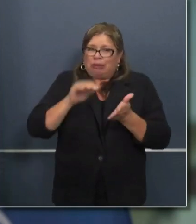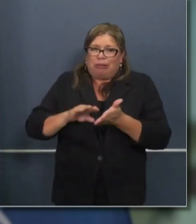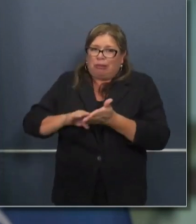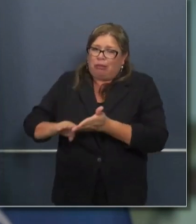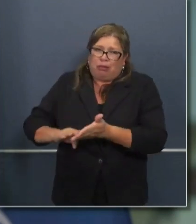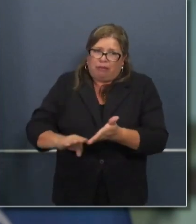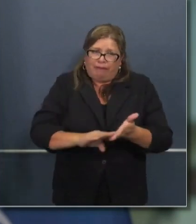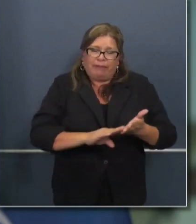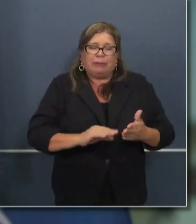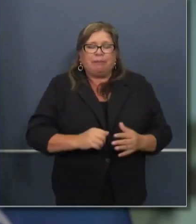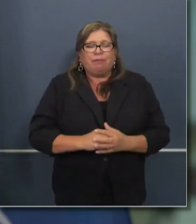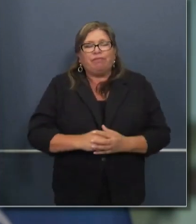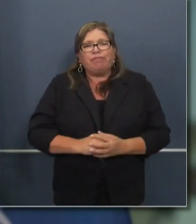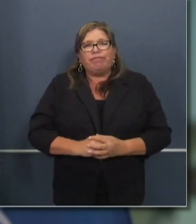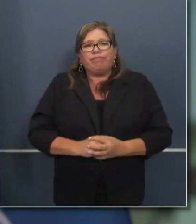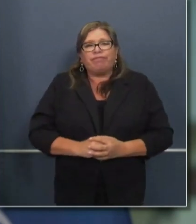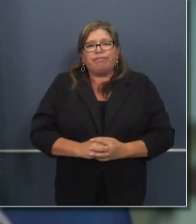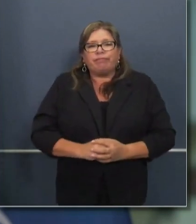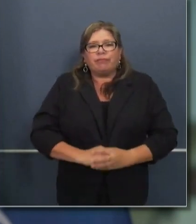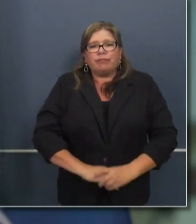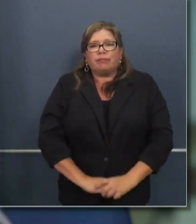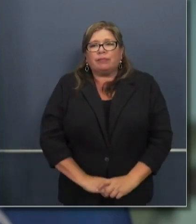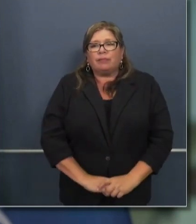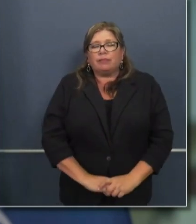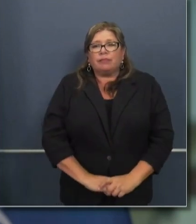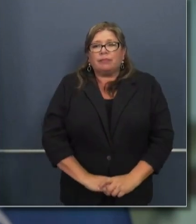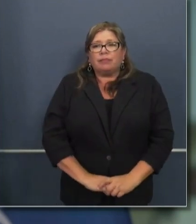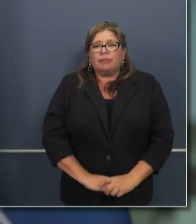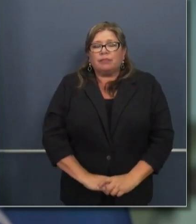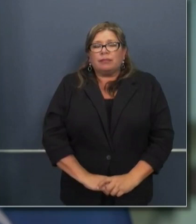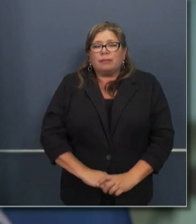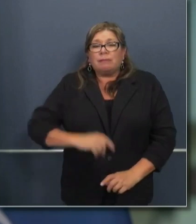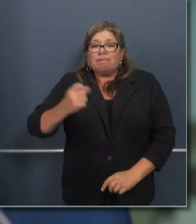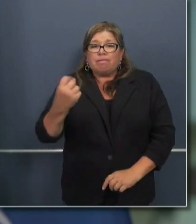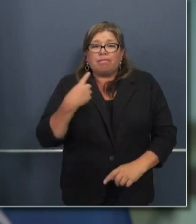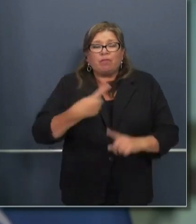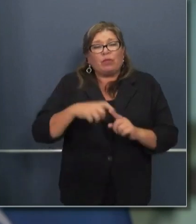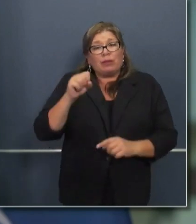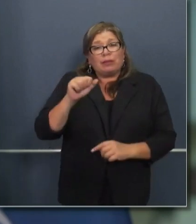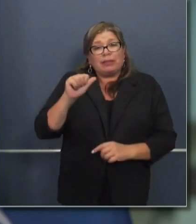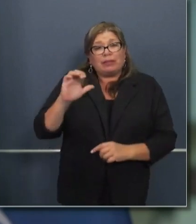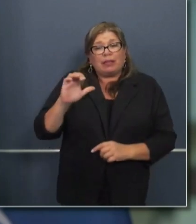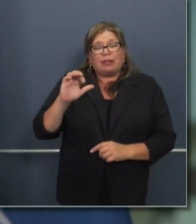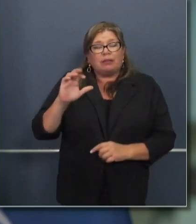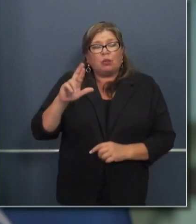be able to make that commitment firmly. Sophia Balog, SACB.